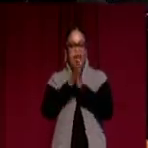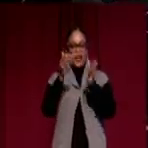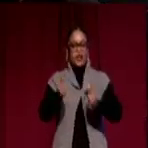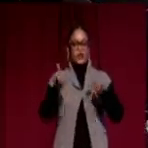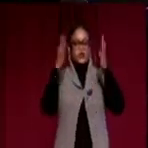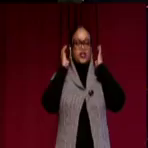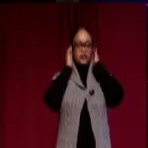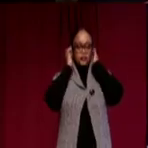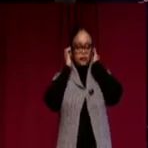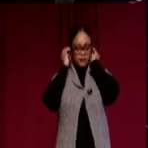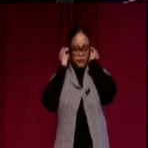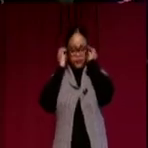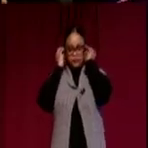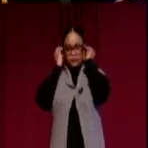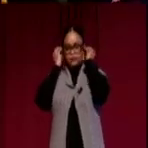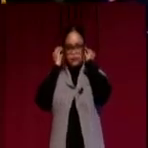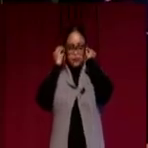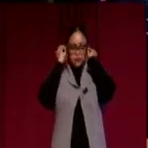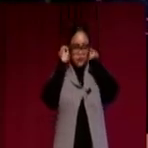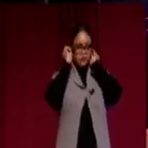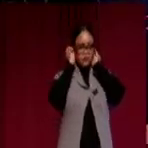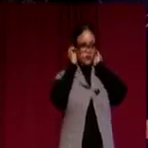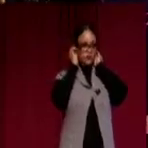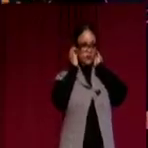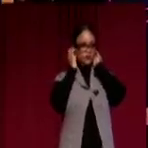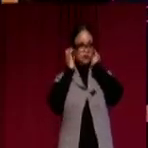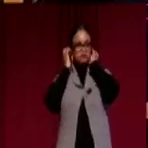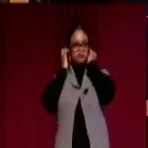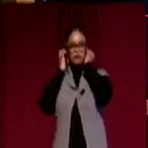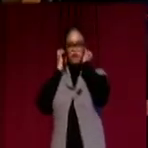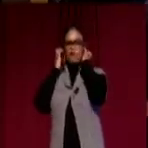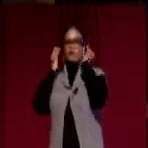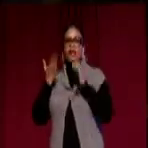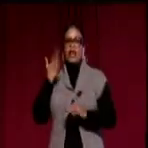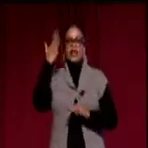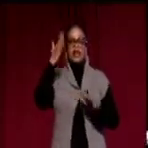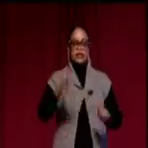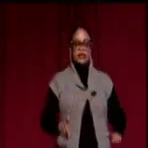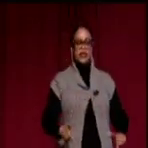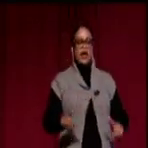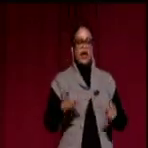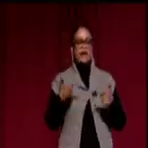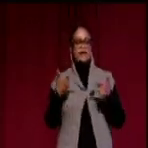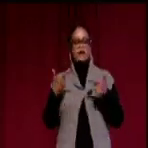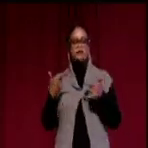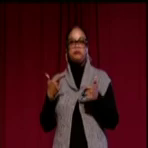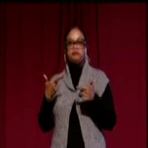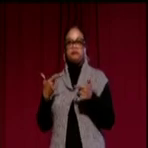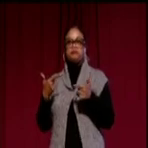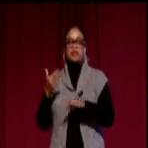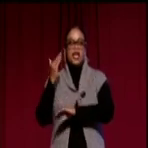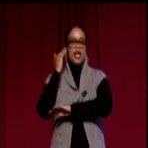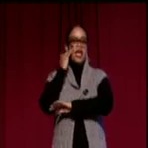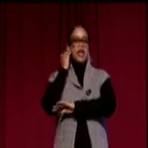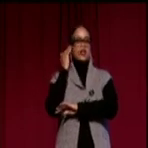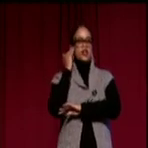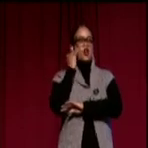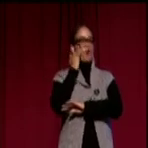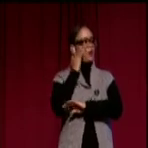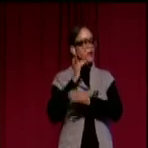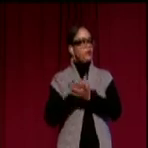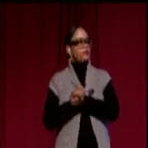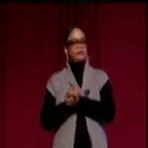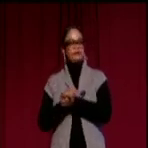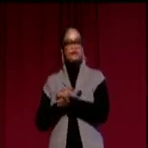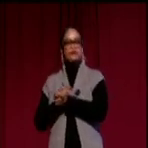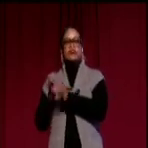Hallelujah. Come on, y'all remember it. Come on. Oh, and He's alive. He's alive. And I know it. And I